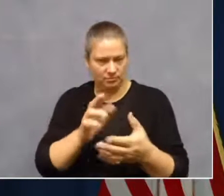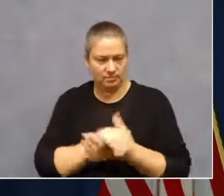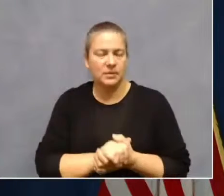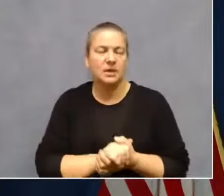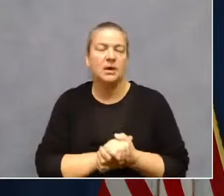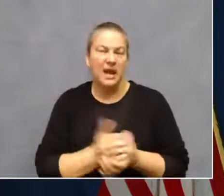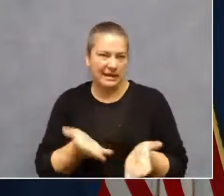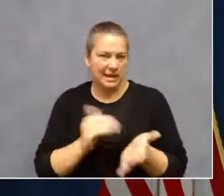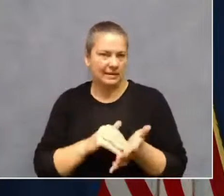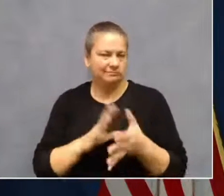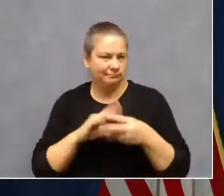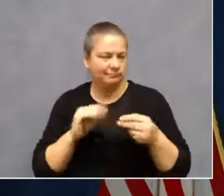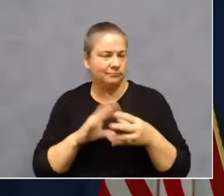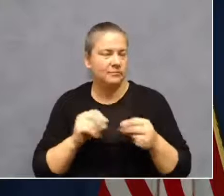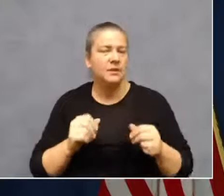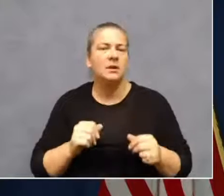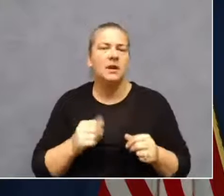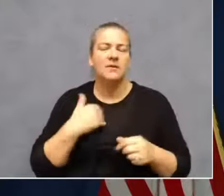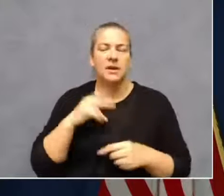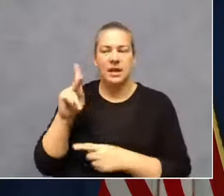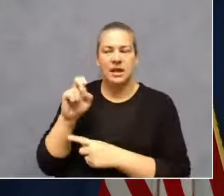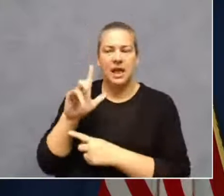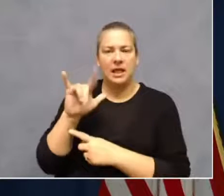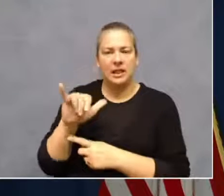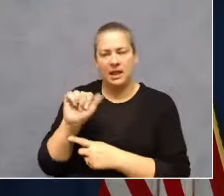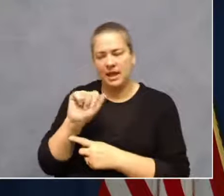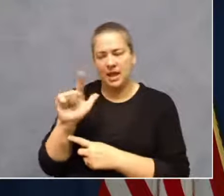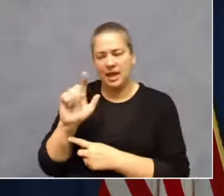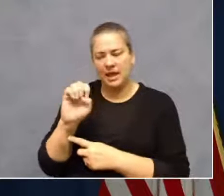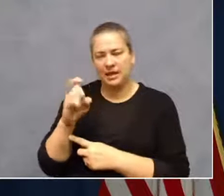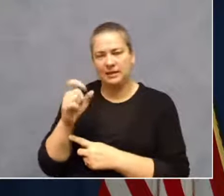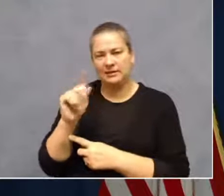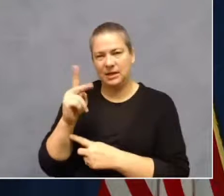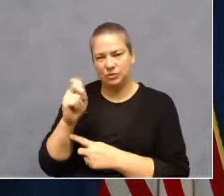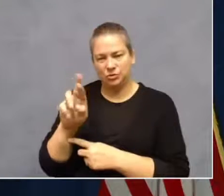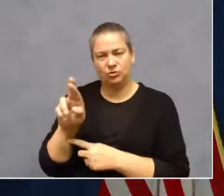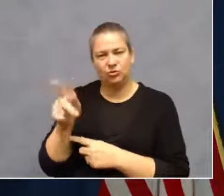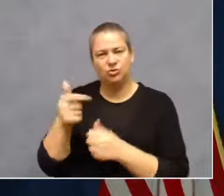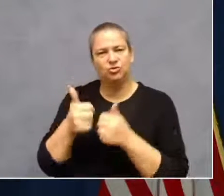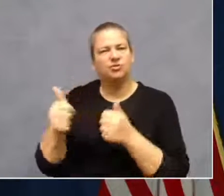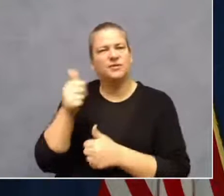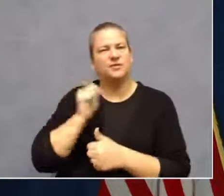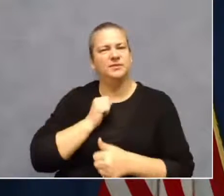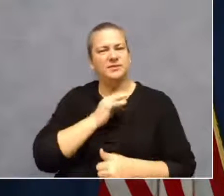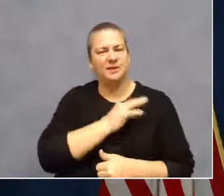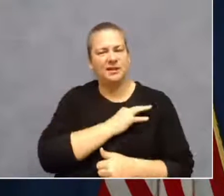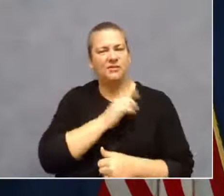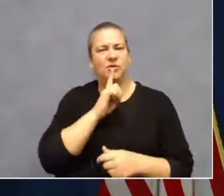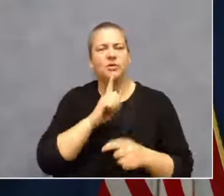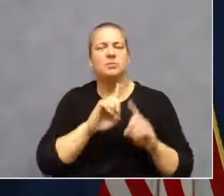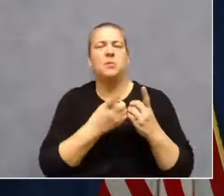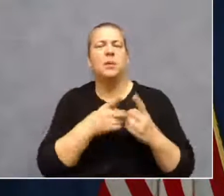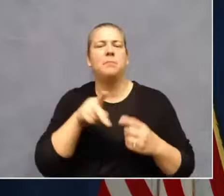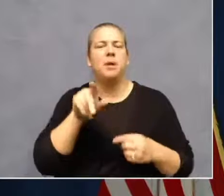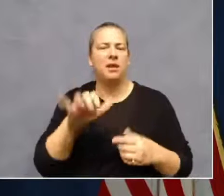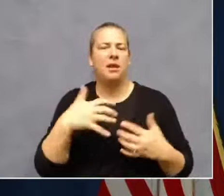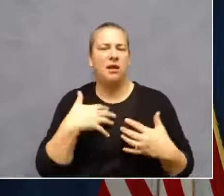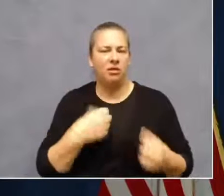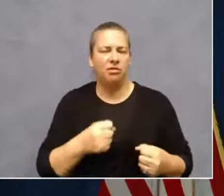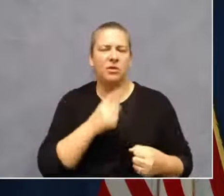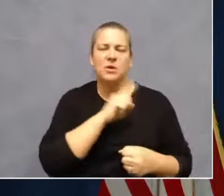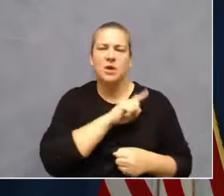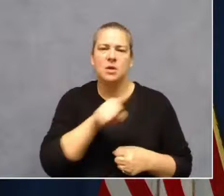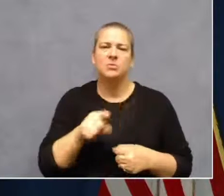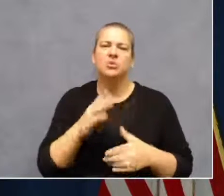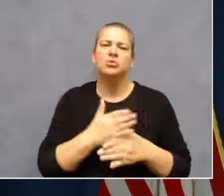then we're going to have Kelly Alexander, who's our Chief of Staff for the Department for Public Health, share a very personal story